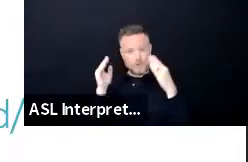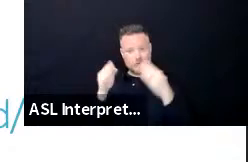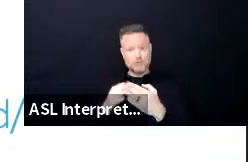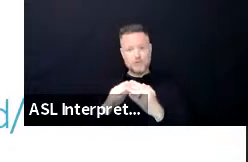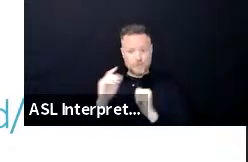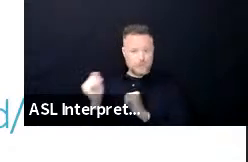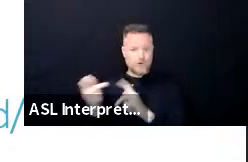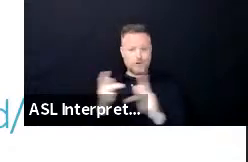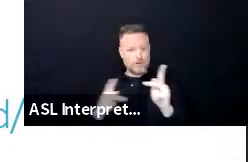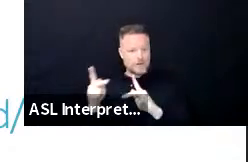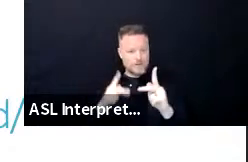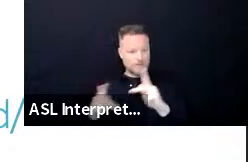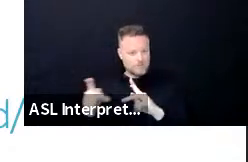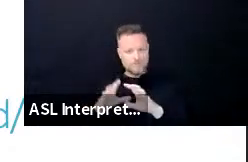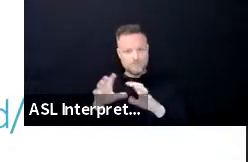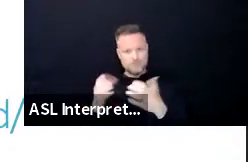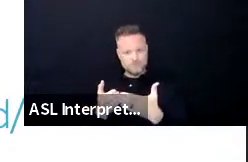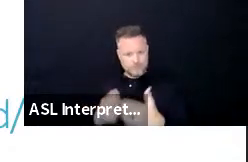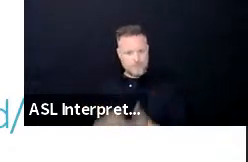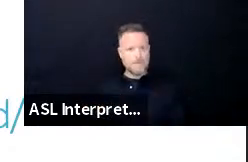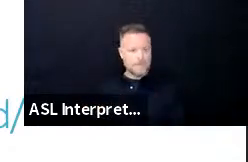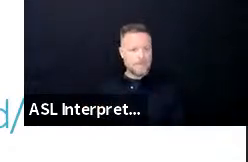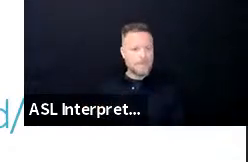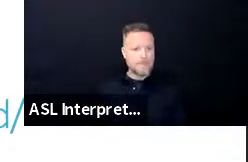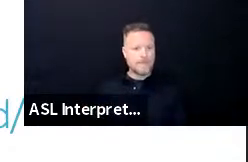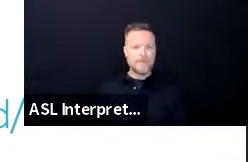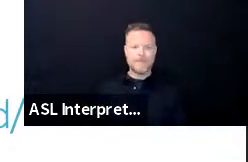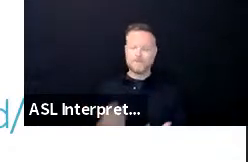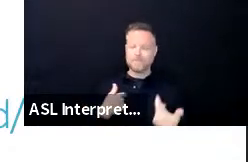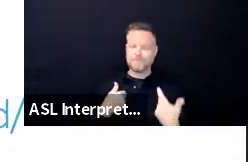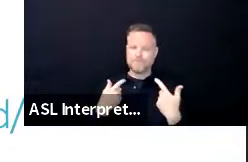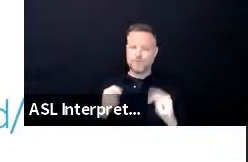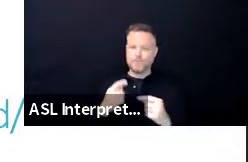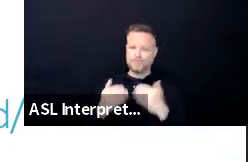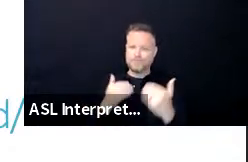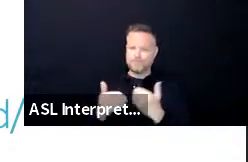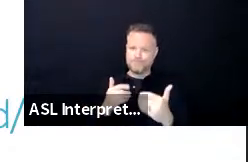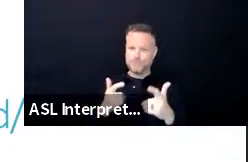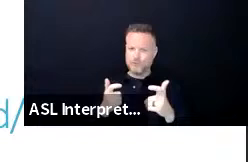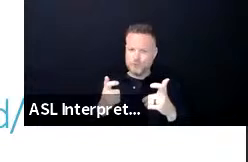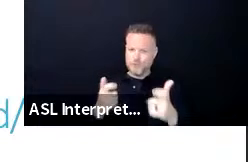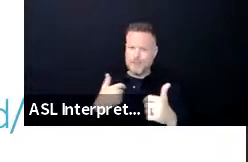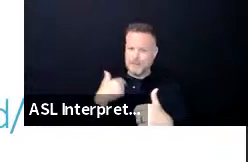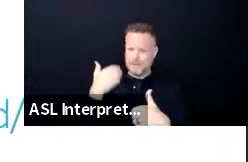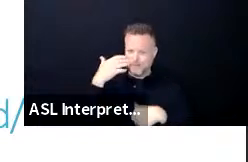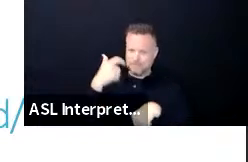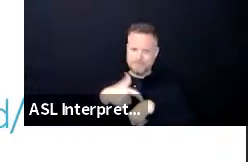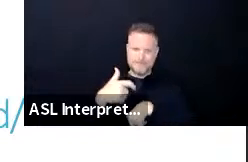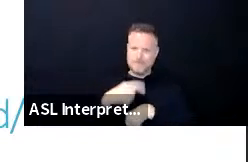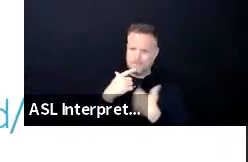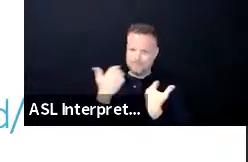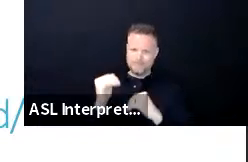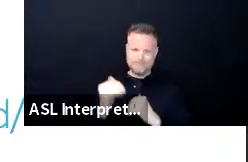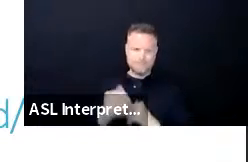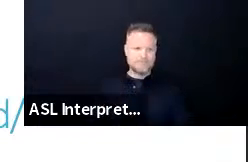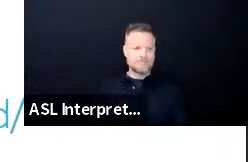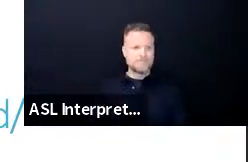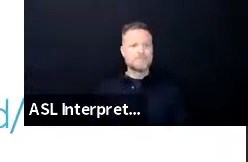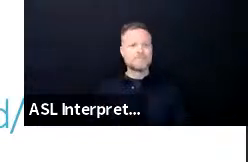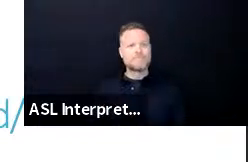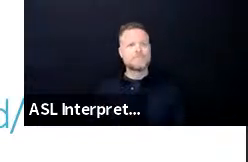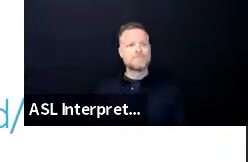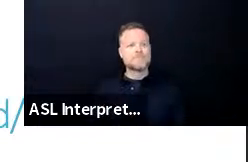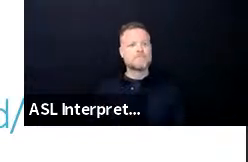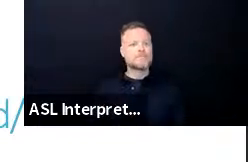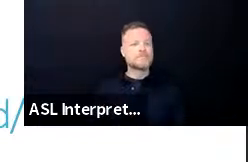and go from the top to bottom. And I'm going to try to go really quick because I know our time is limited, so bear with me. So KLAC